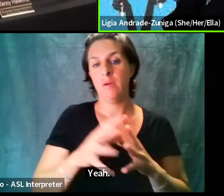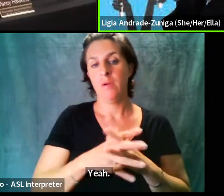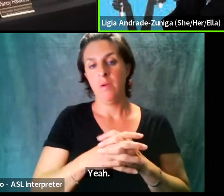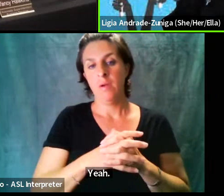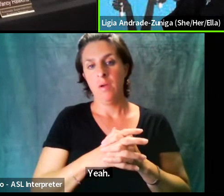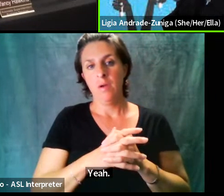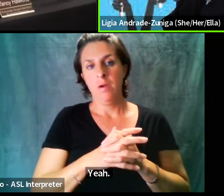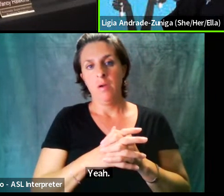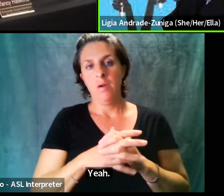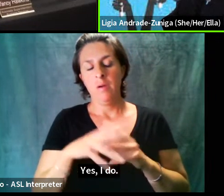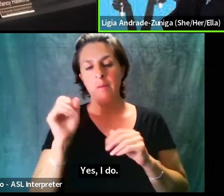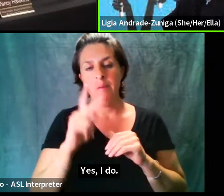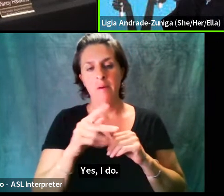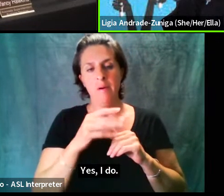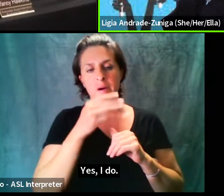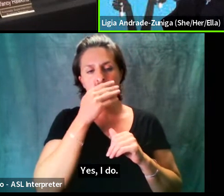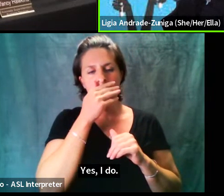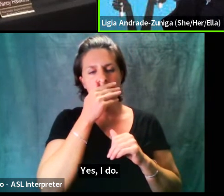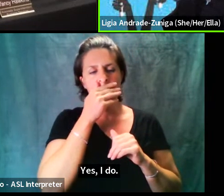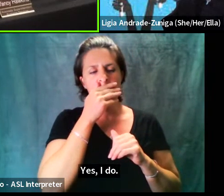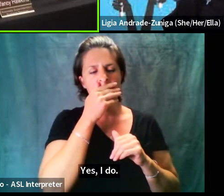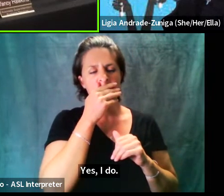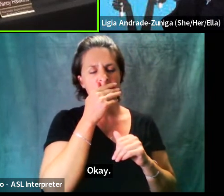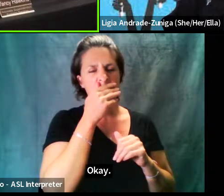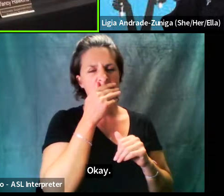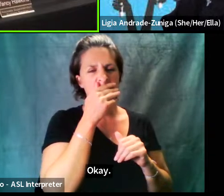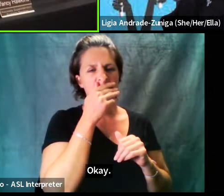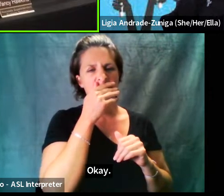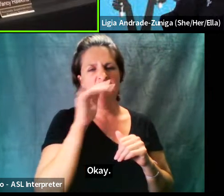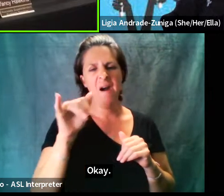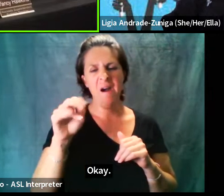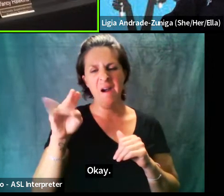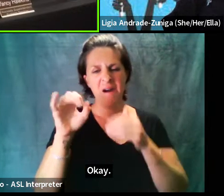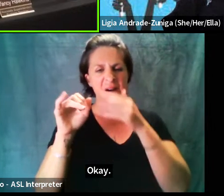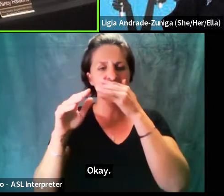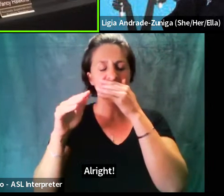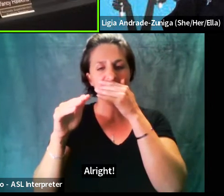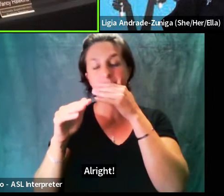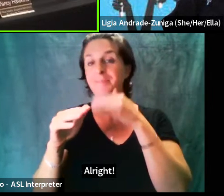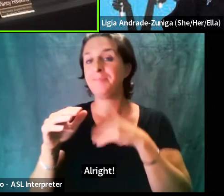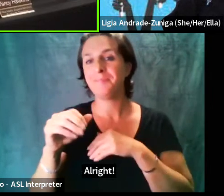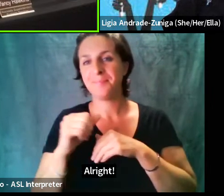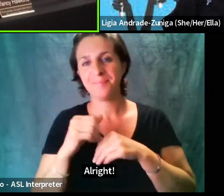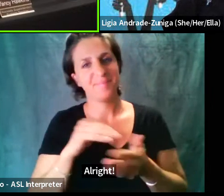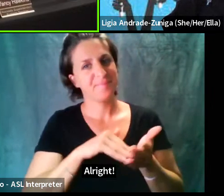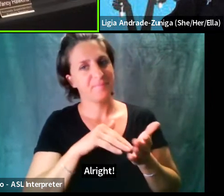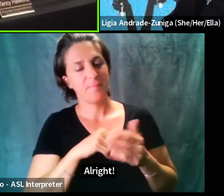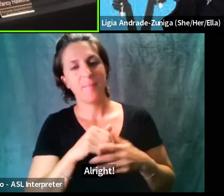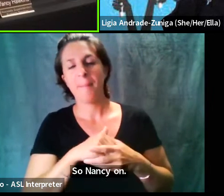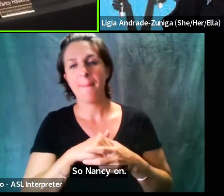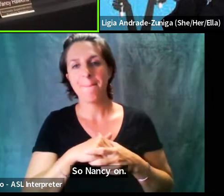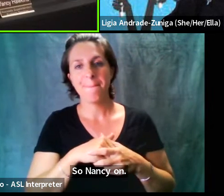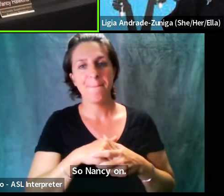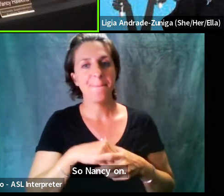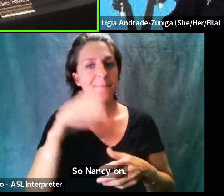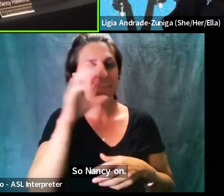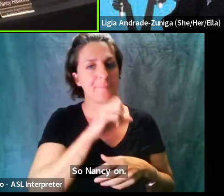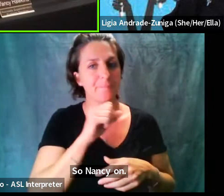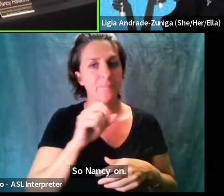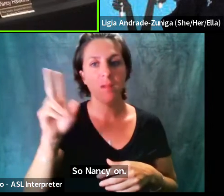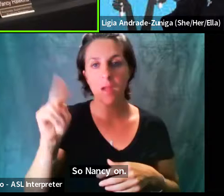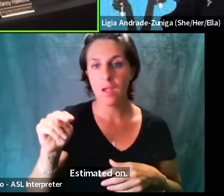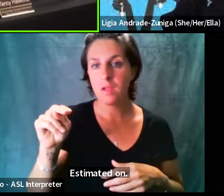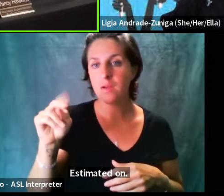Okay. Okay. All right. So Yancy, on estimated the estimated